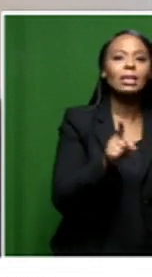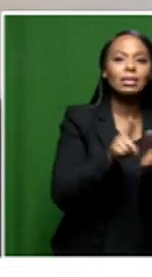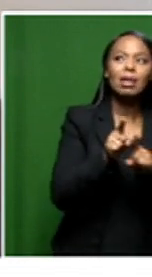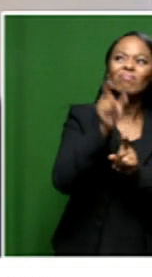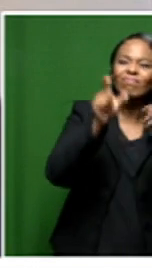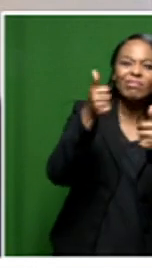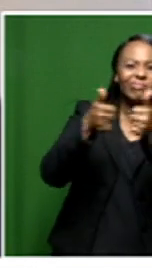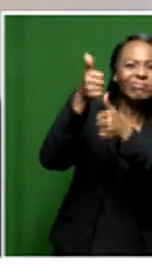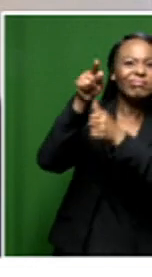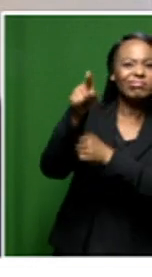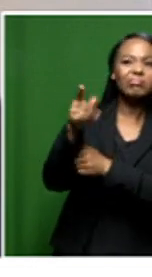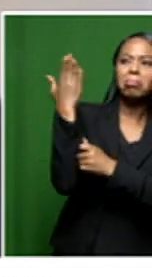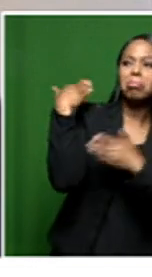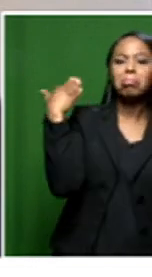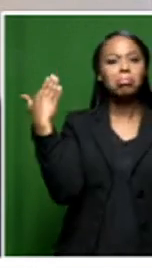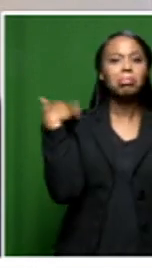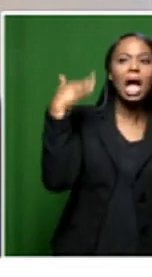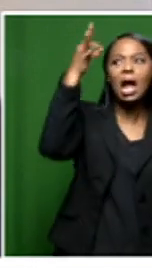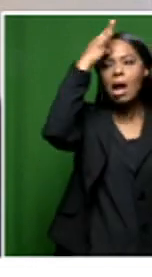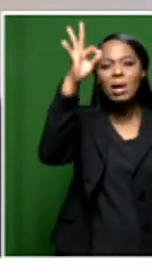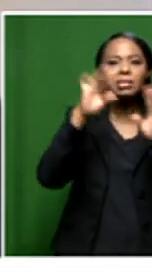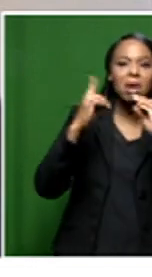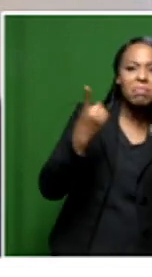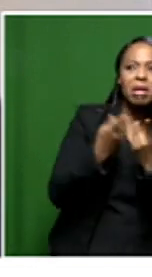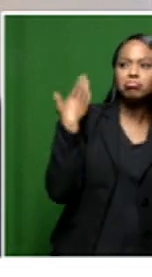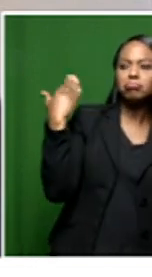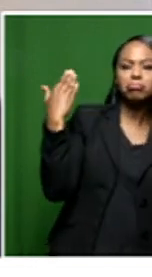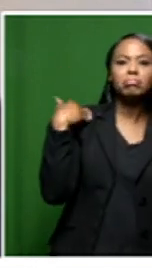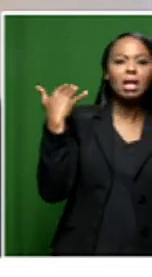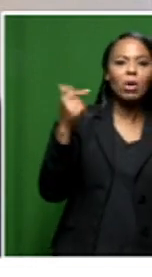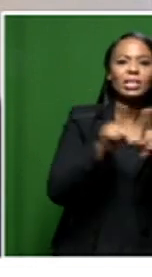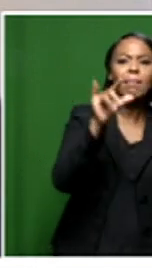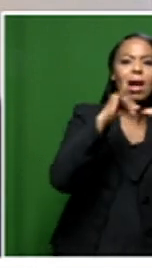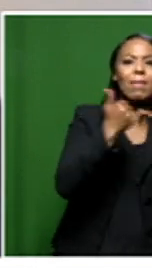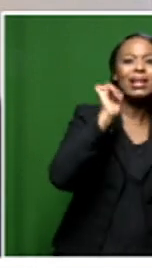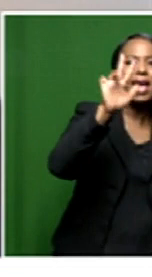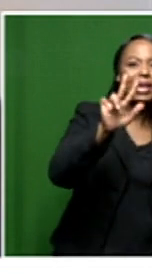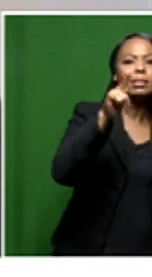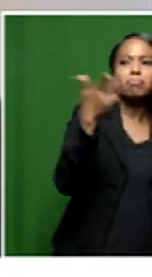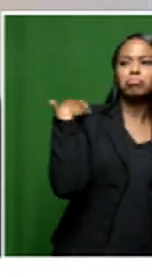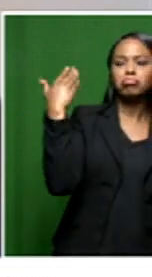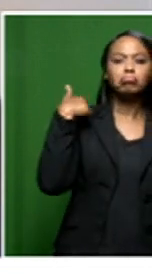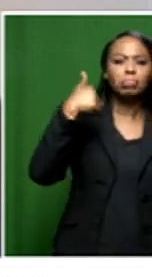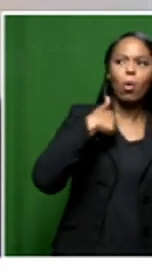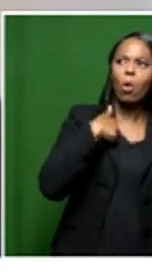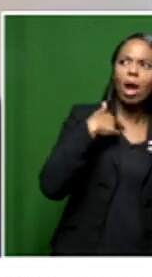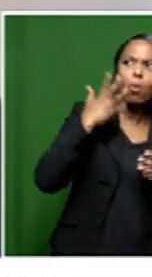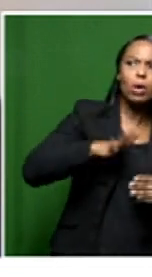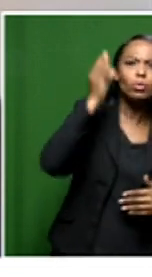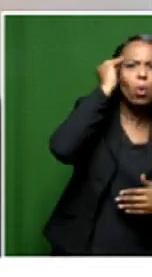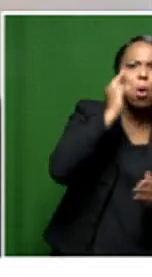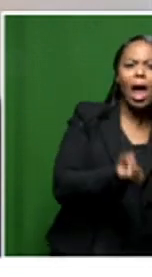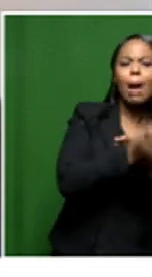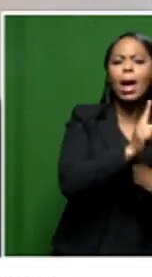by a number of governments, as well as aid companies and other designers that are very enthusiastic about my